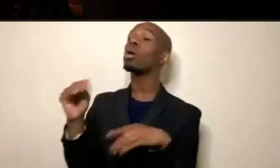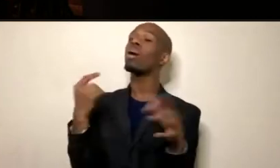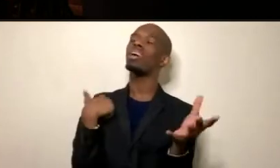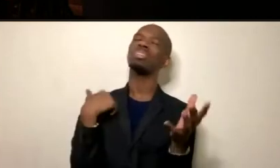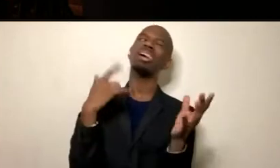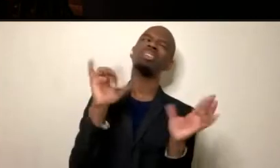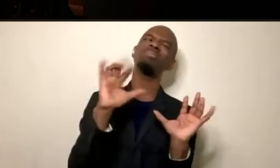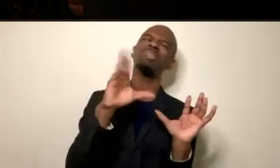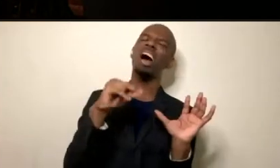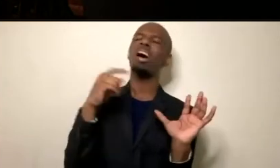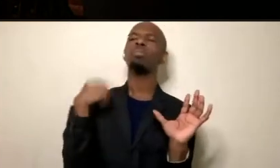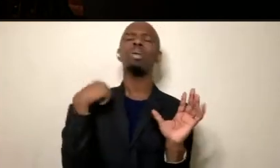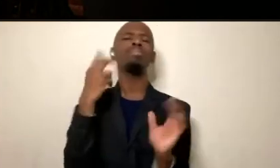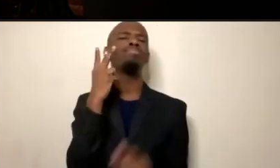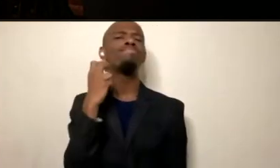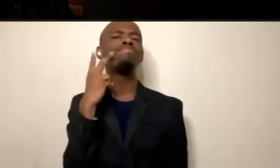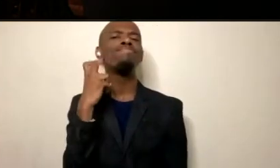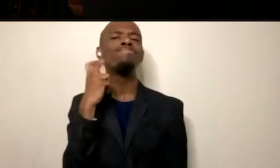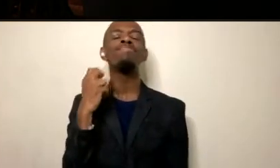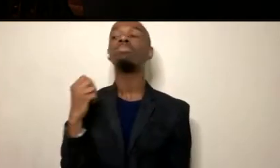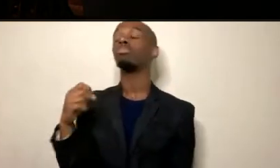like, I think it was just,